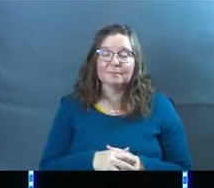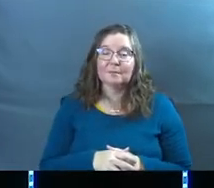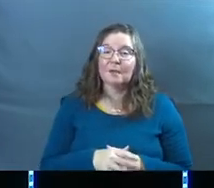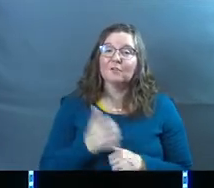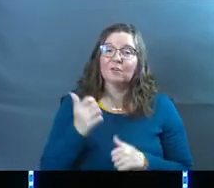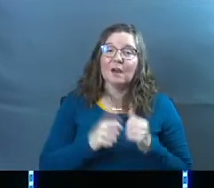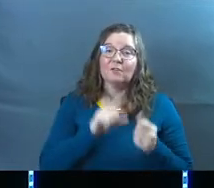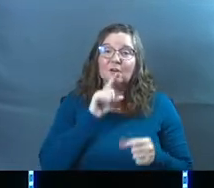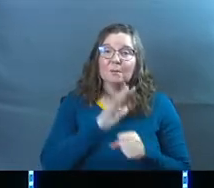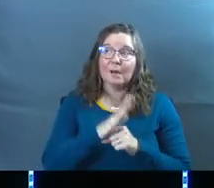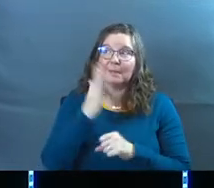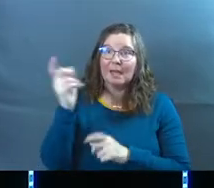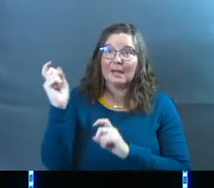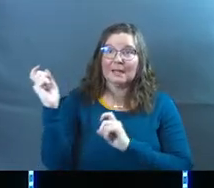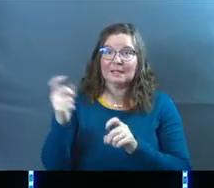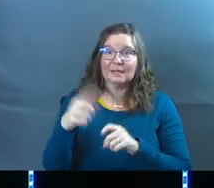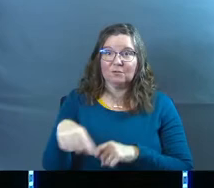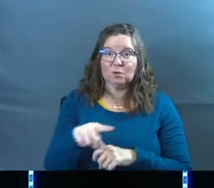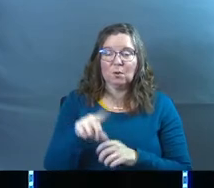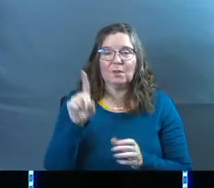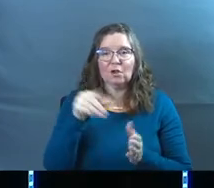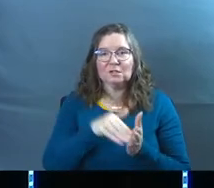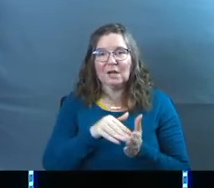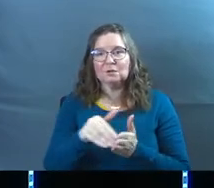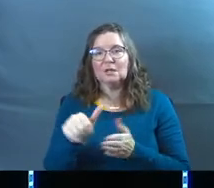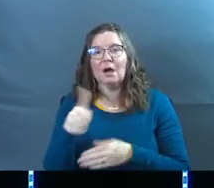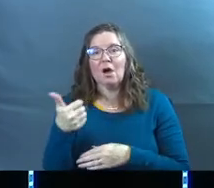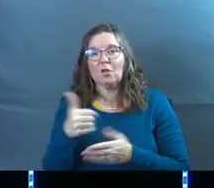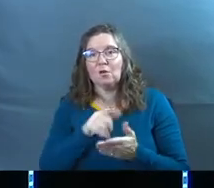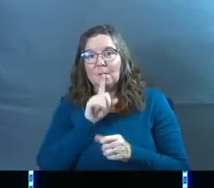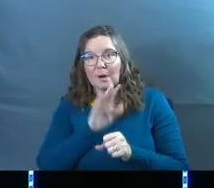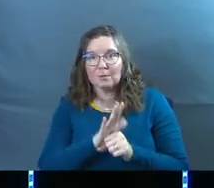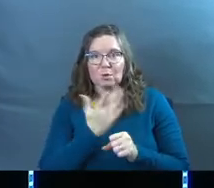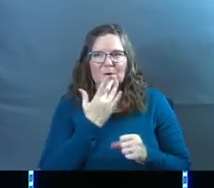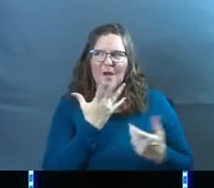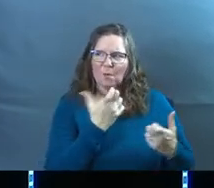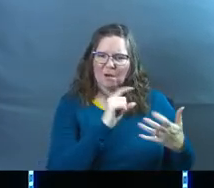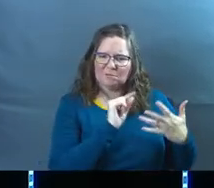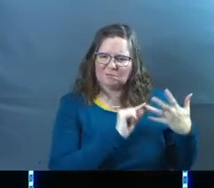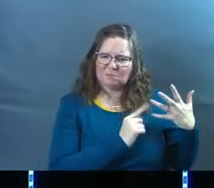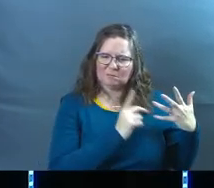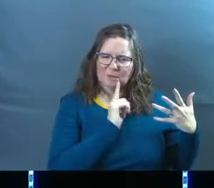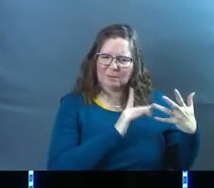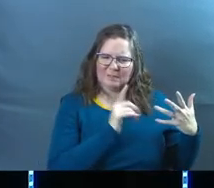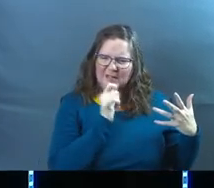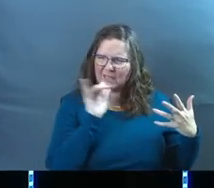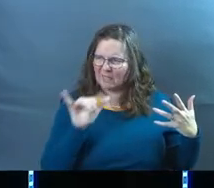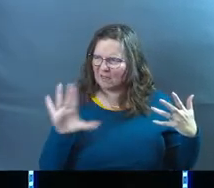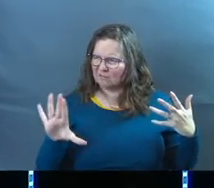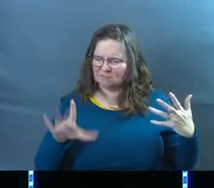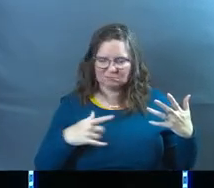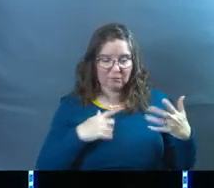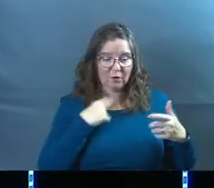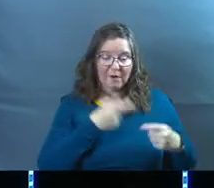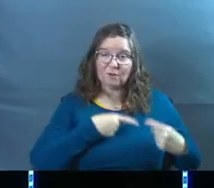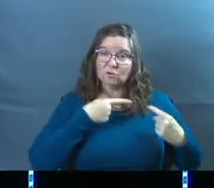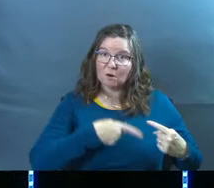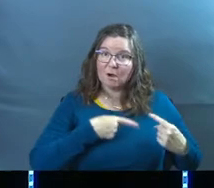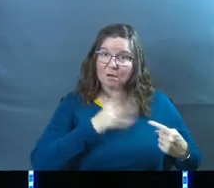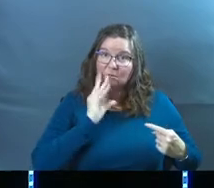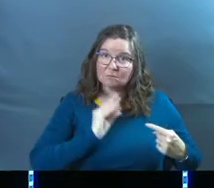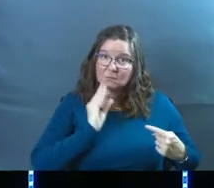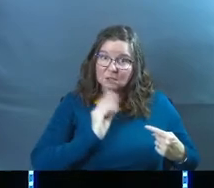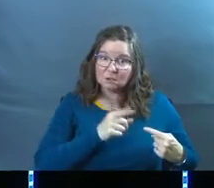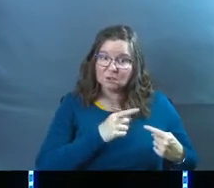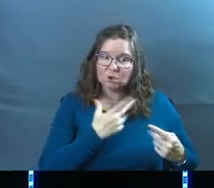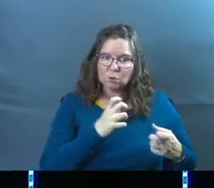But for every promise that God gives you, there's 1,000 other promises you would have rather had. For every trial that you've been in, there's